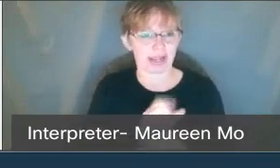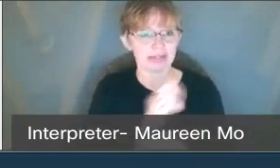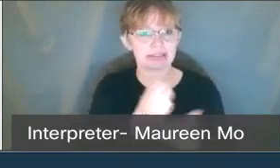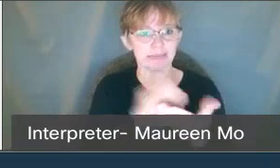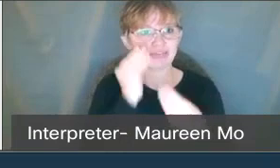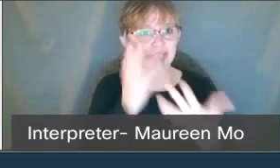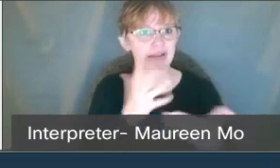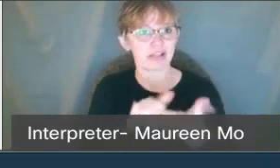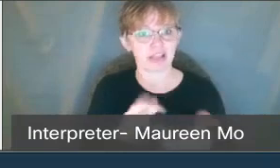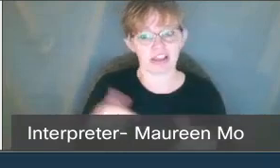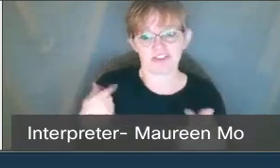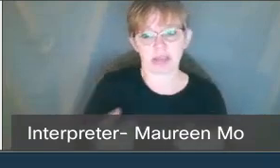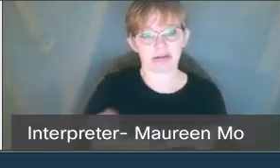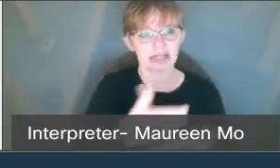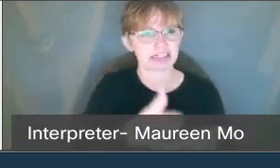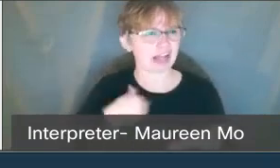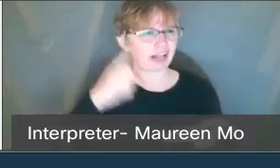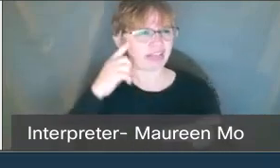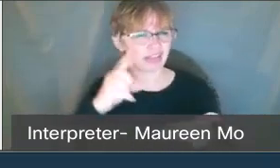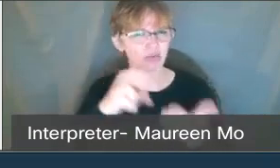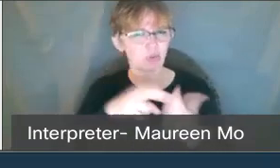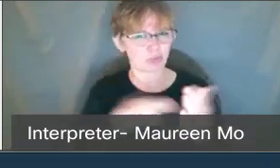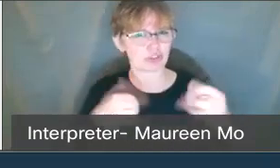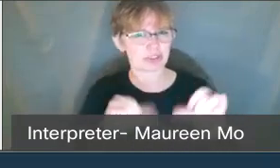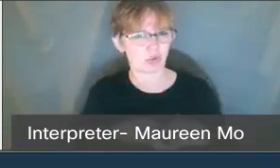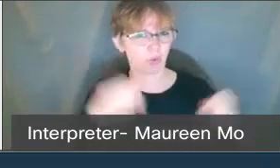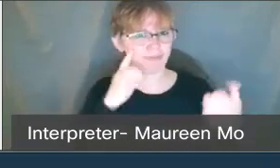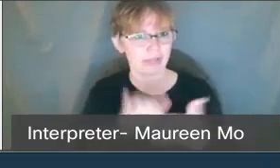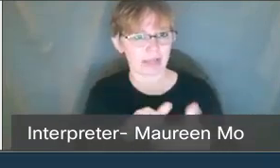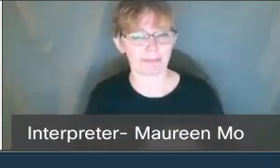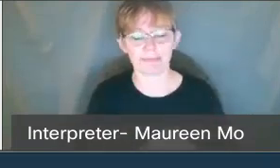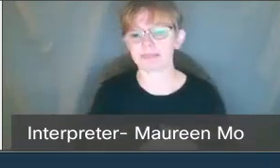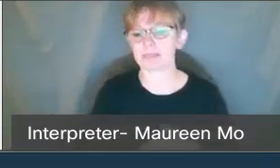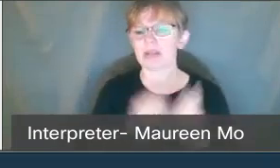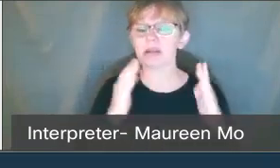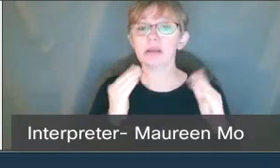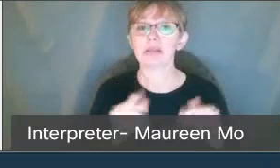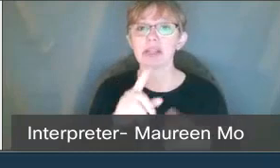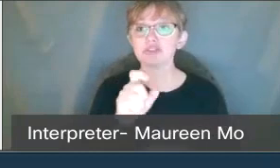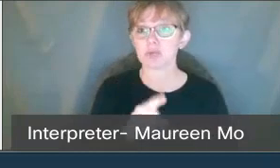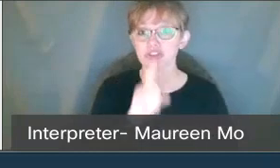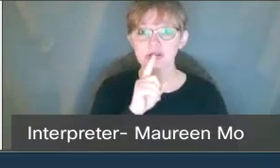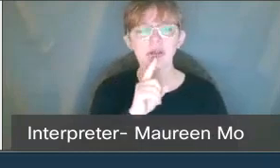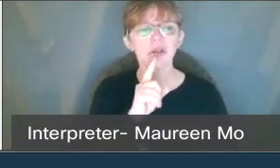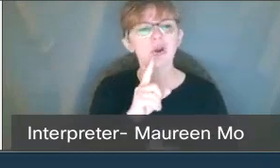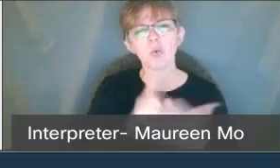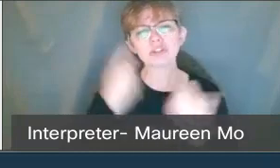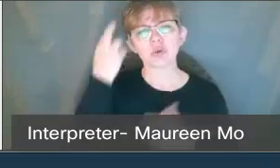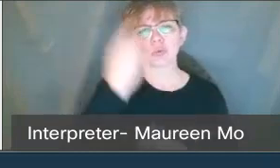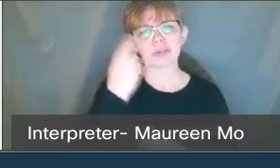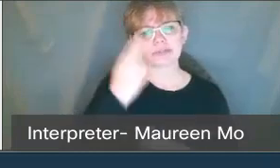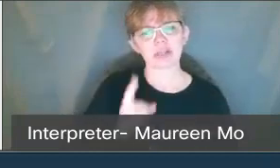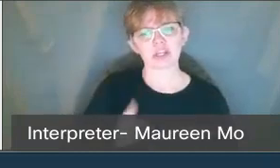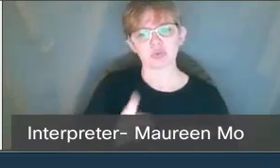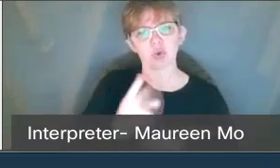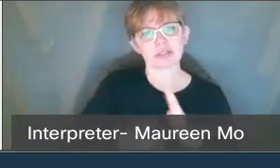haven't registered yet. I think the registration is open. The next question that we have is, what is a reasonable historical time frame to